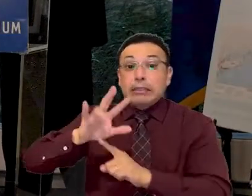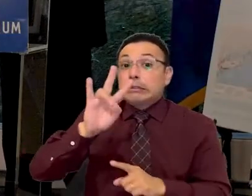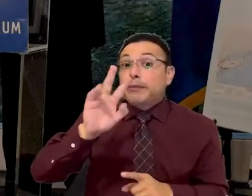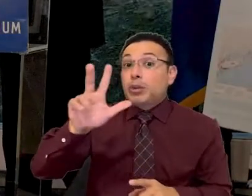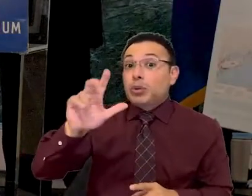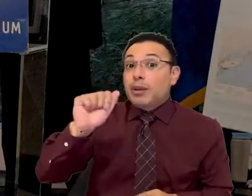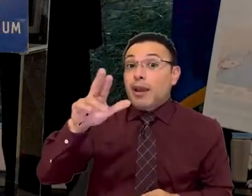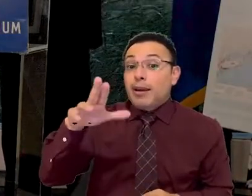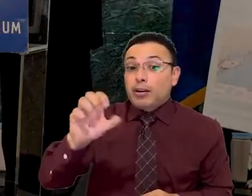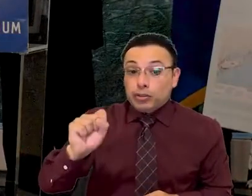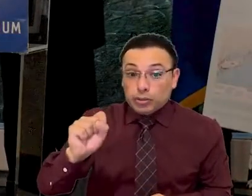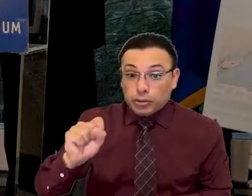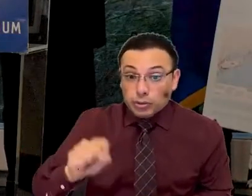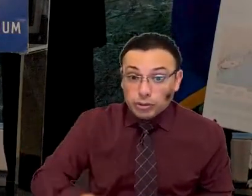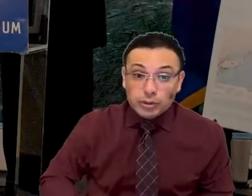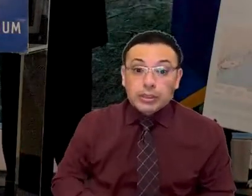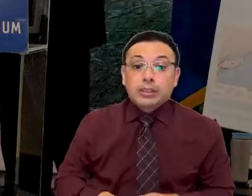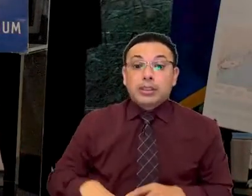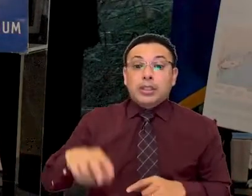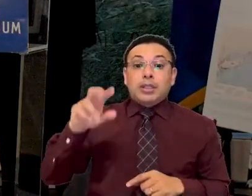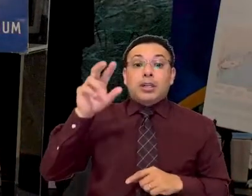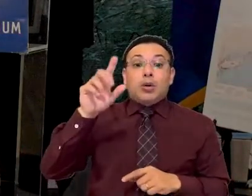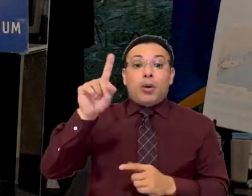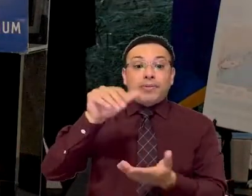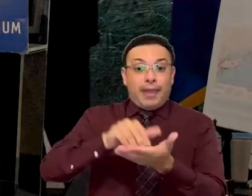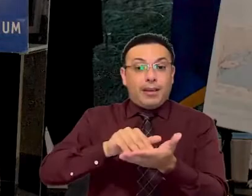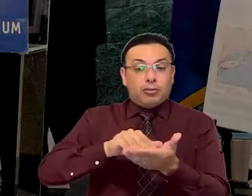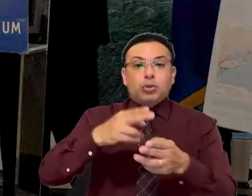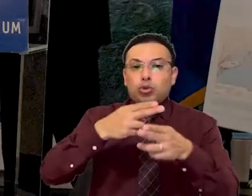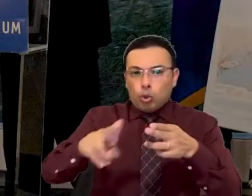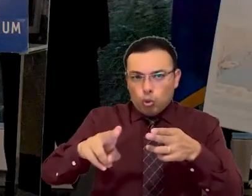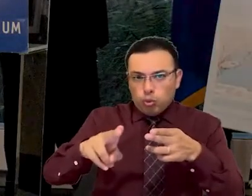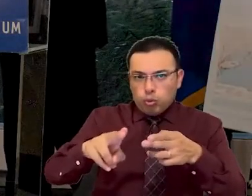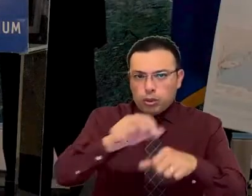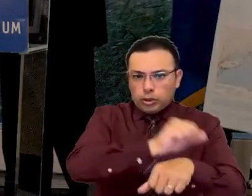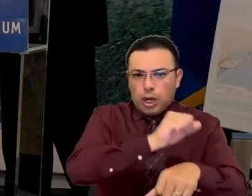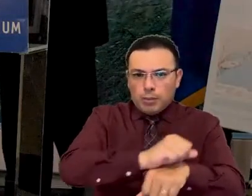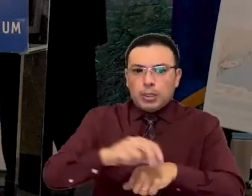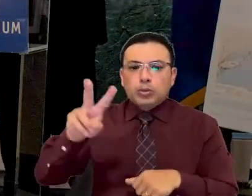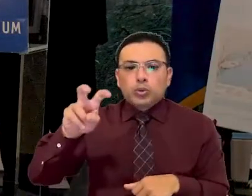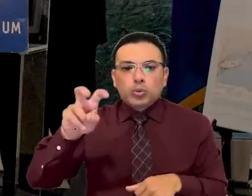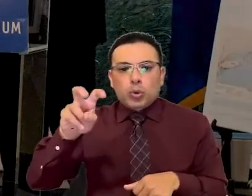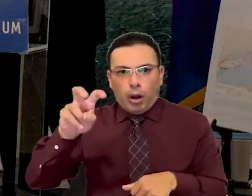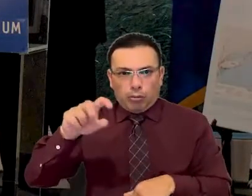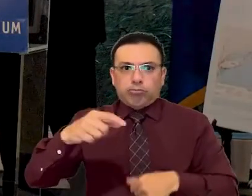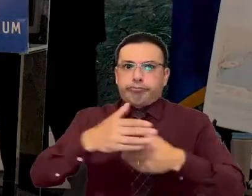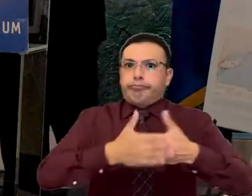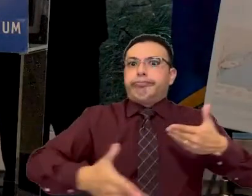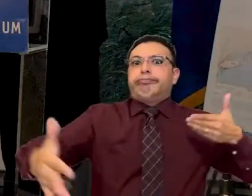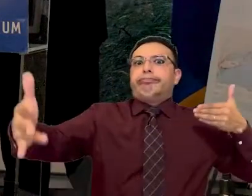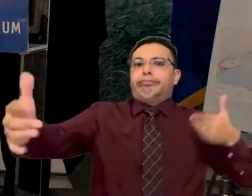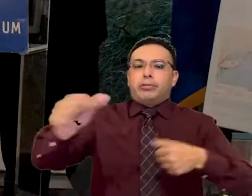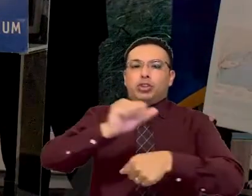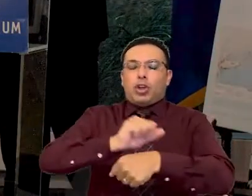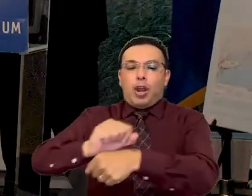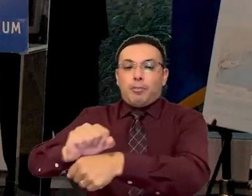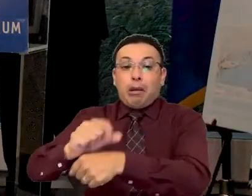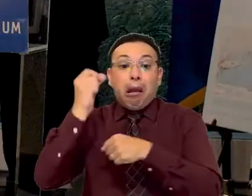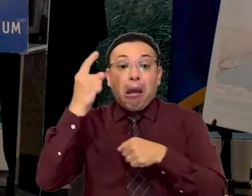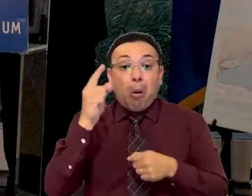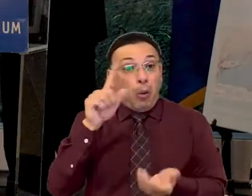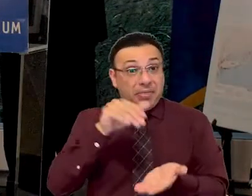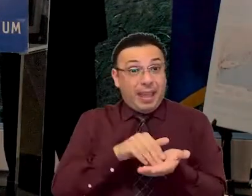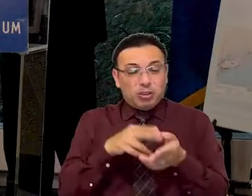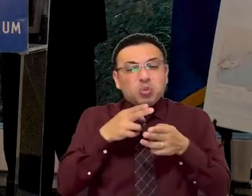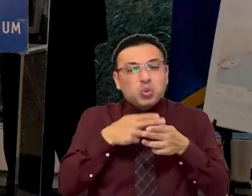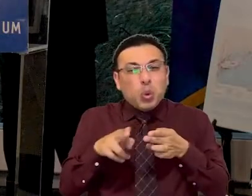200 long-term jobs. That's really exciting, and we also appreciate that short-term jobs may be short-term for us,